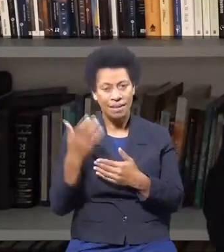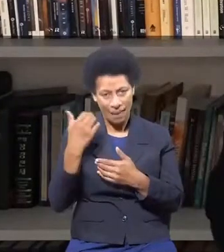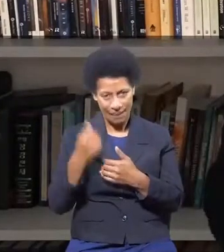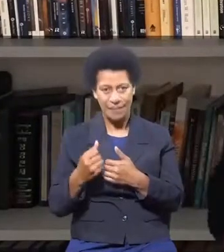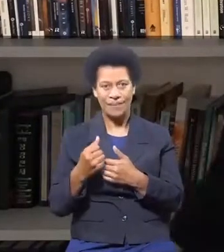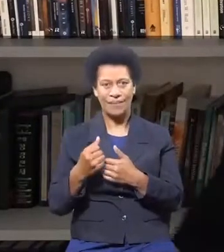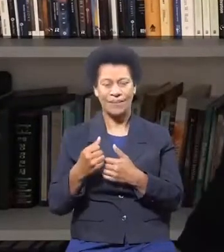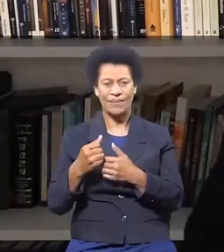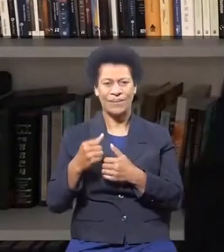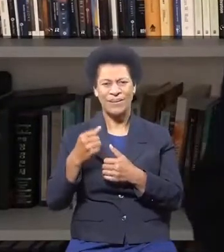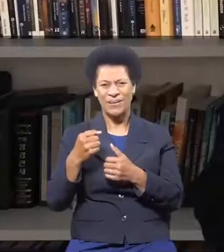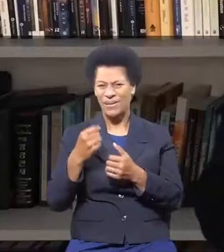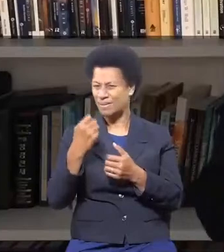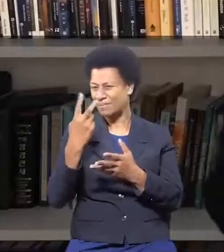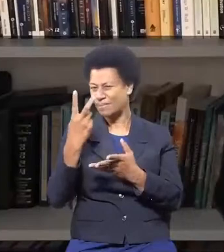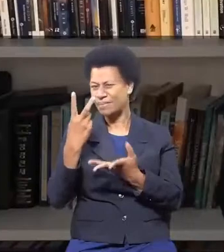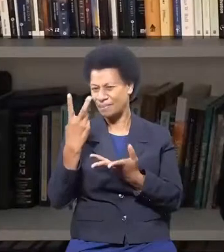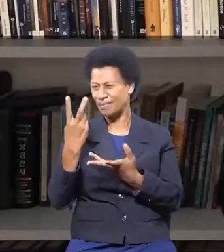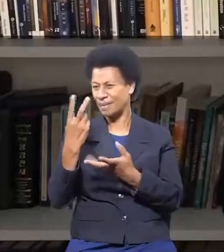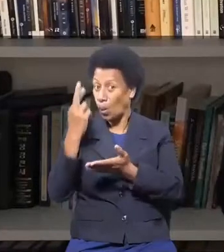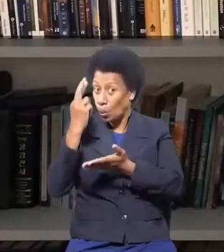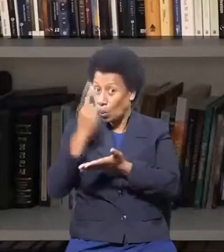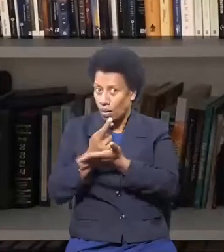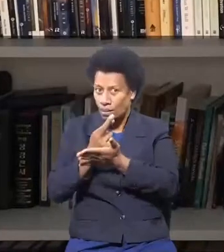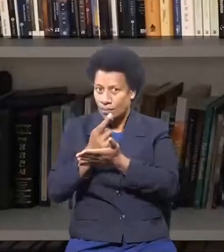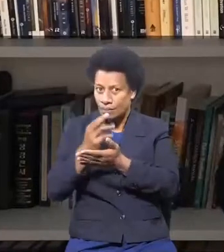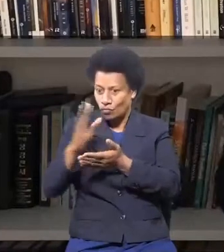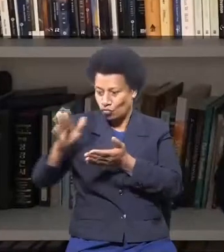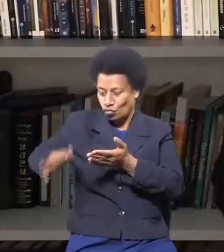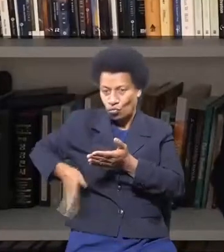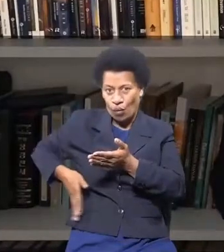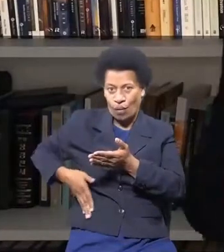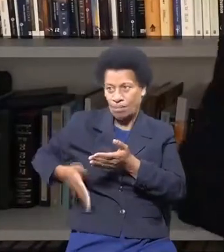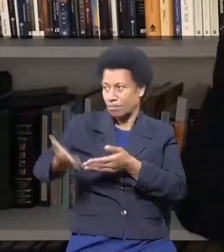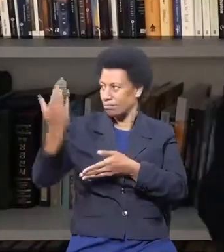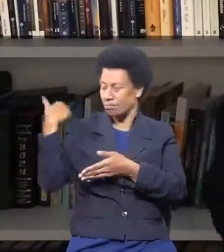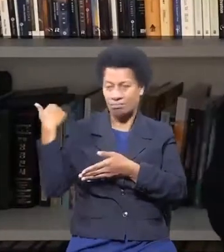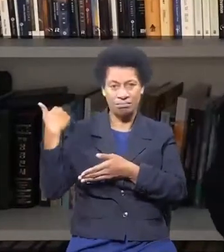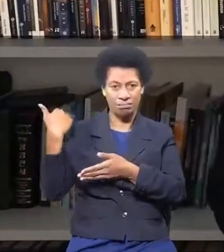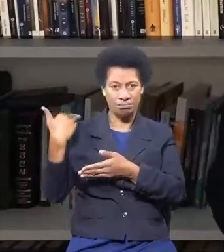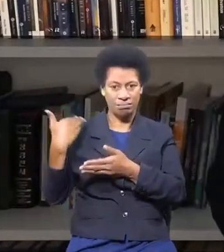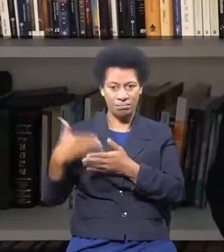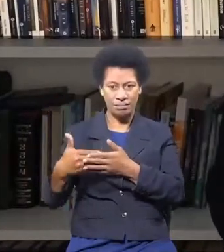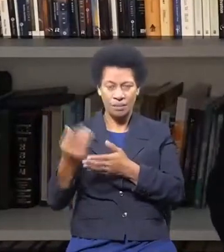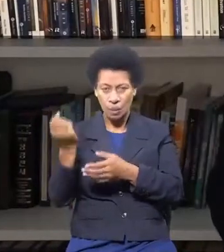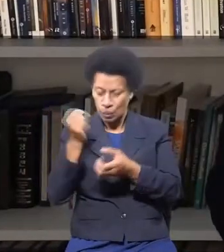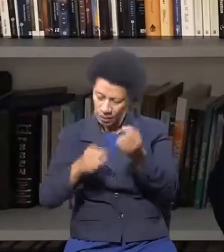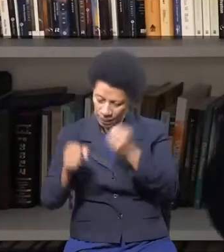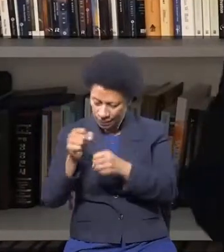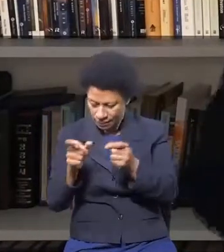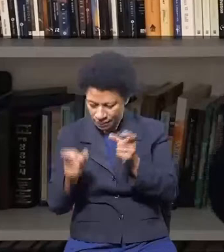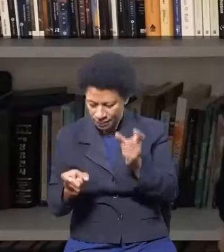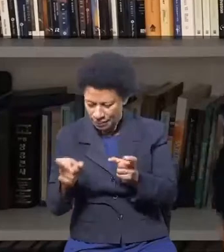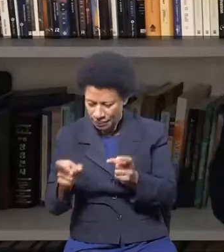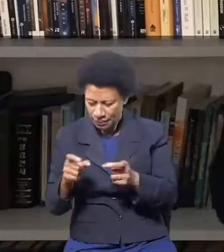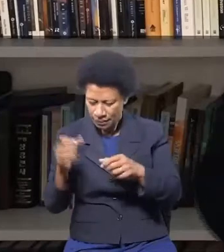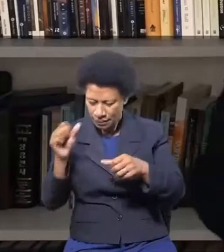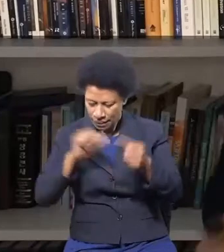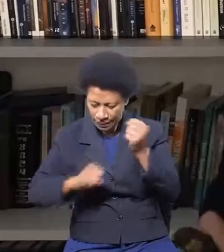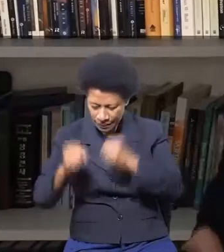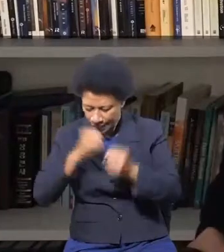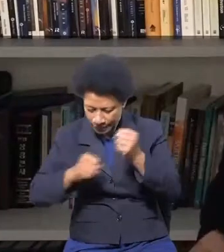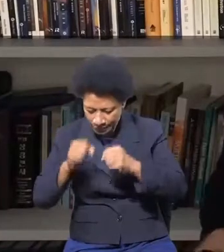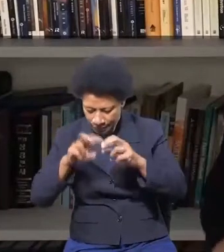a common ancestor. There was an original dog. Not only that, scientists spend a lot of time